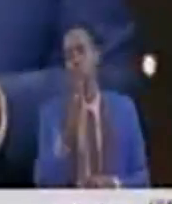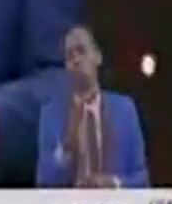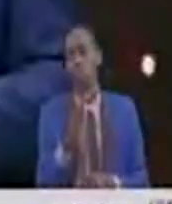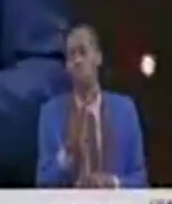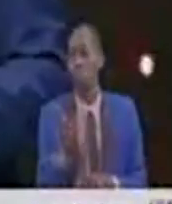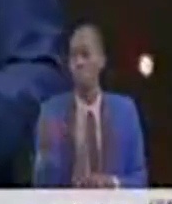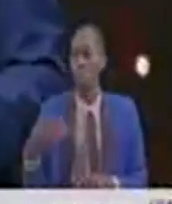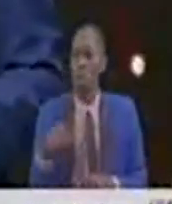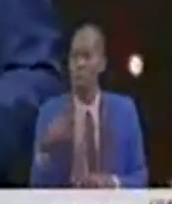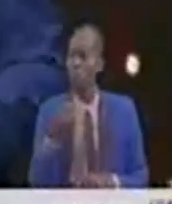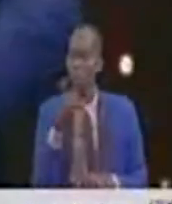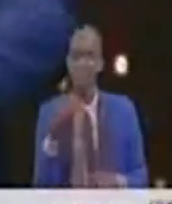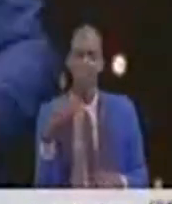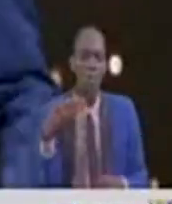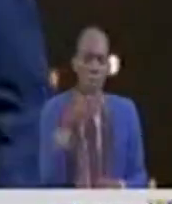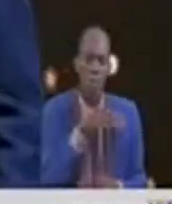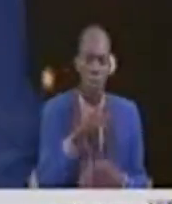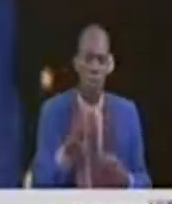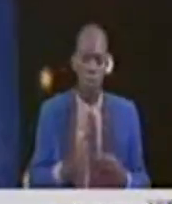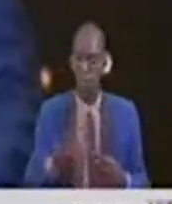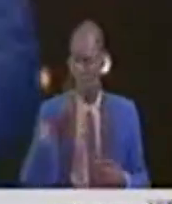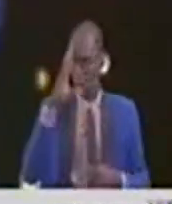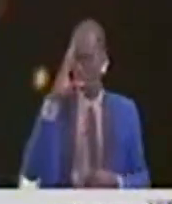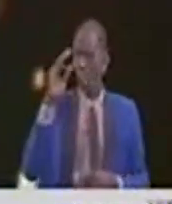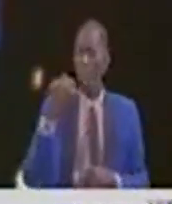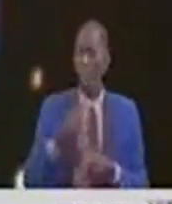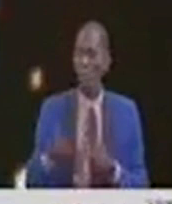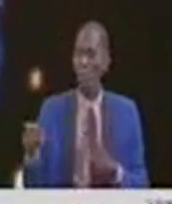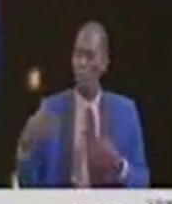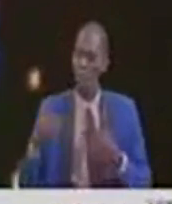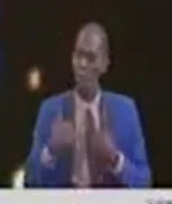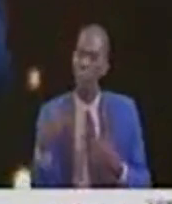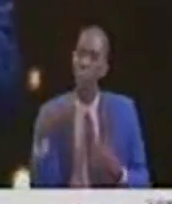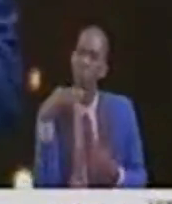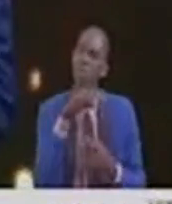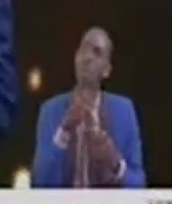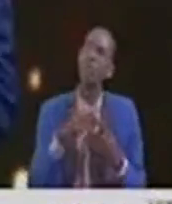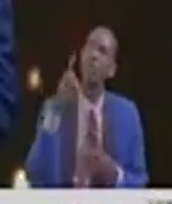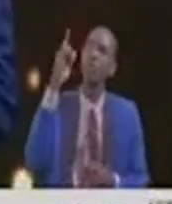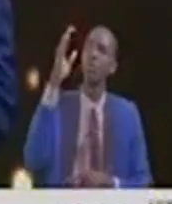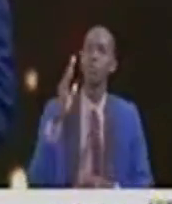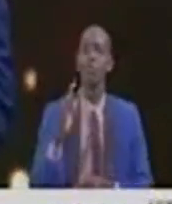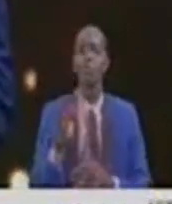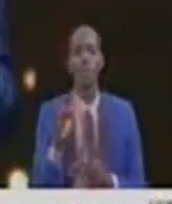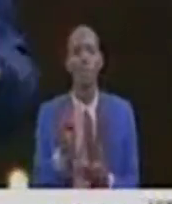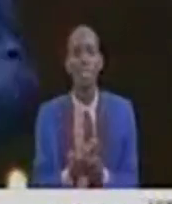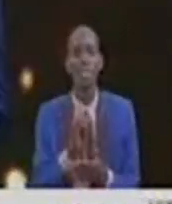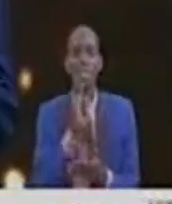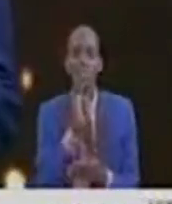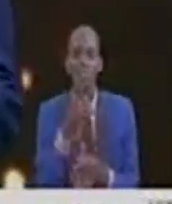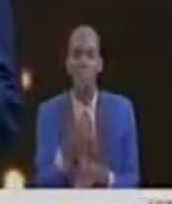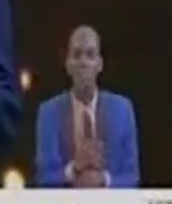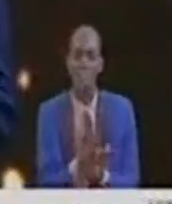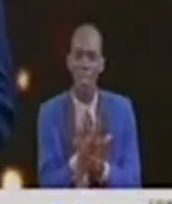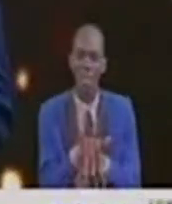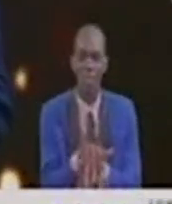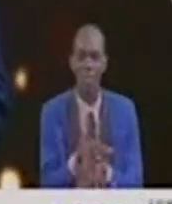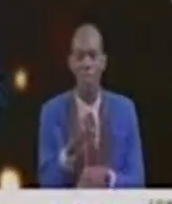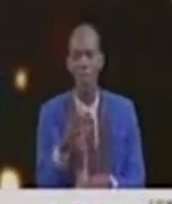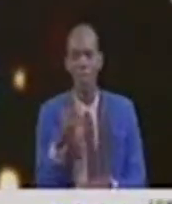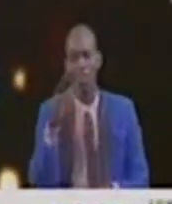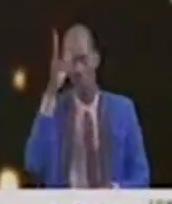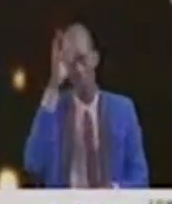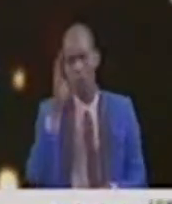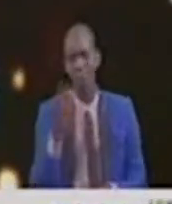lied unto man, but you have lied unto God. That the trick of the devil. He says, he's an